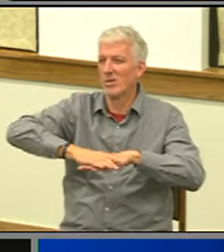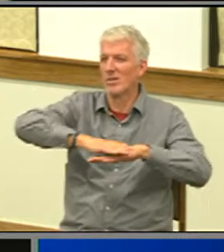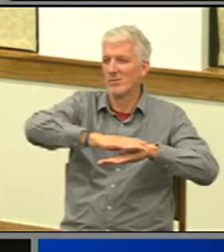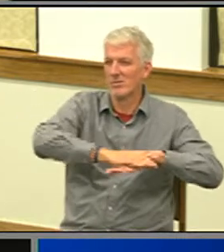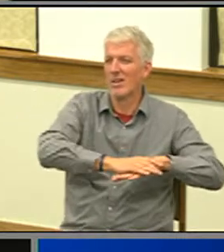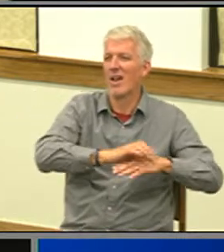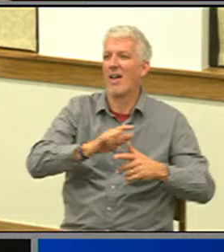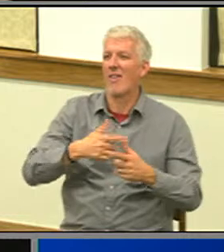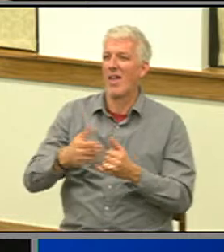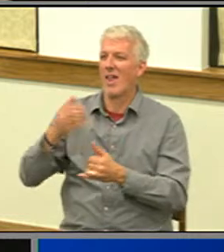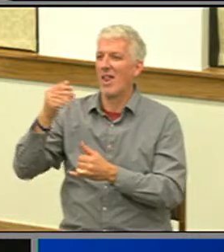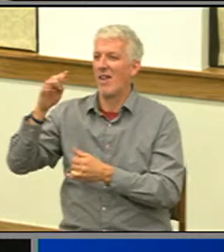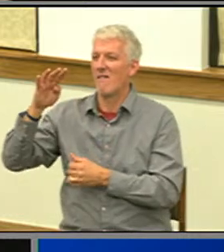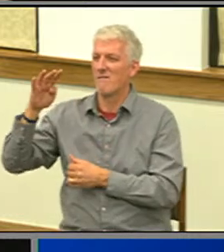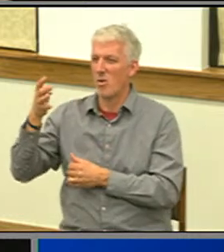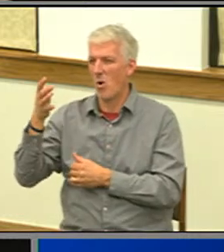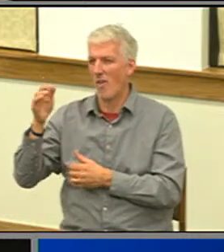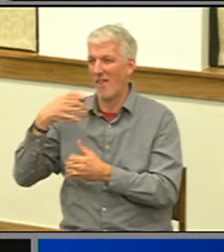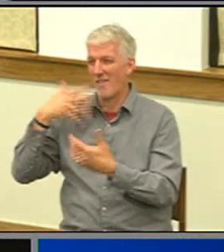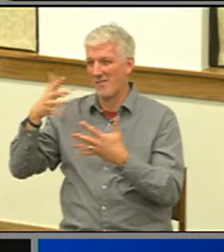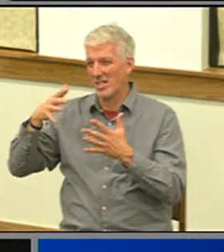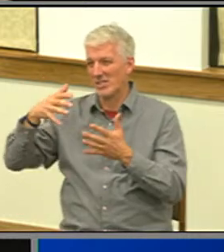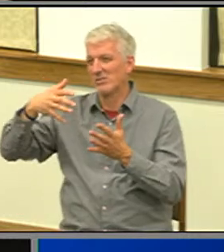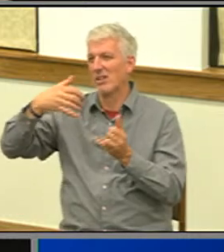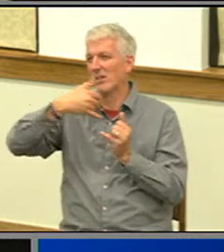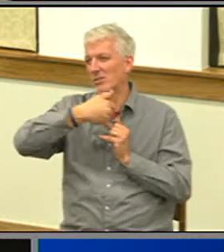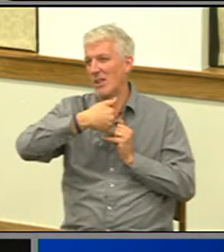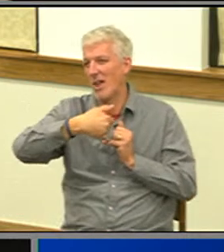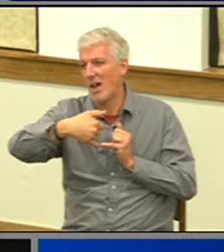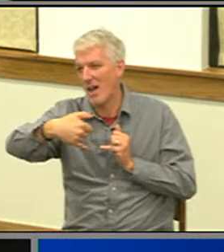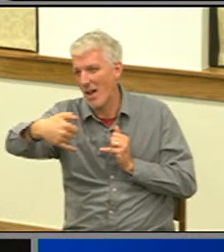place after AC is placed.